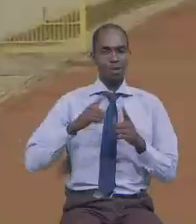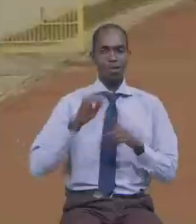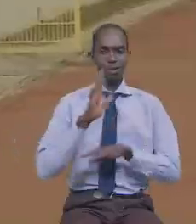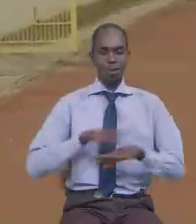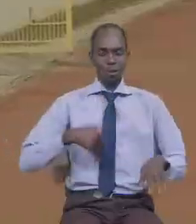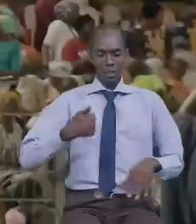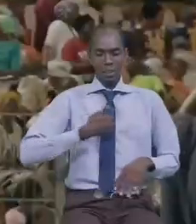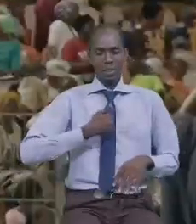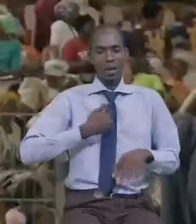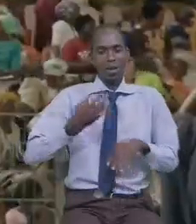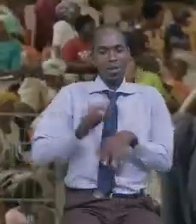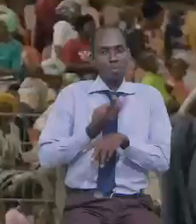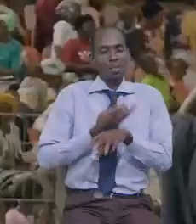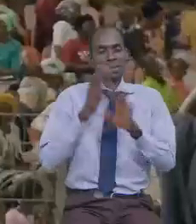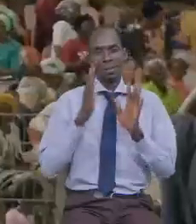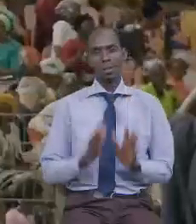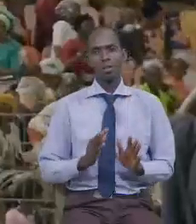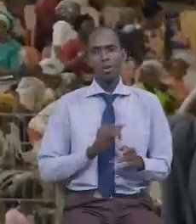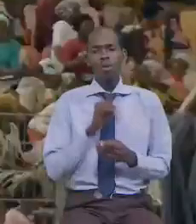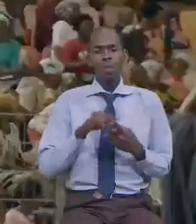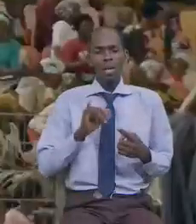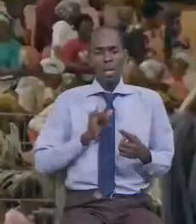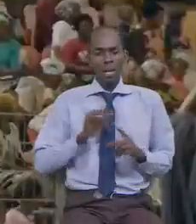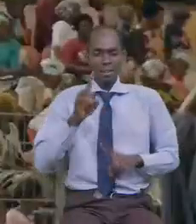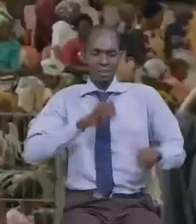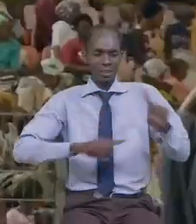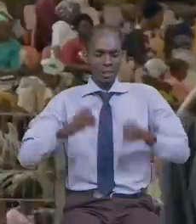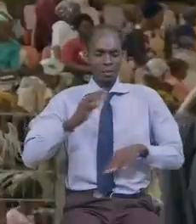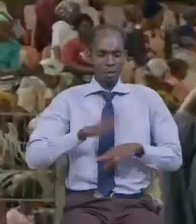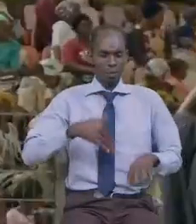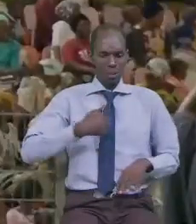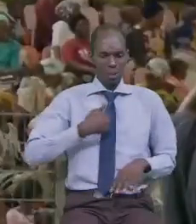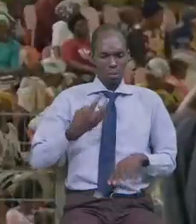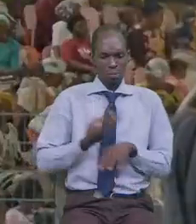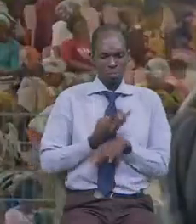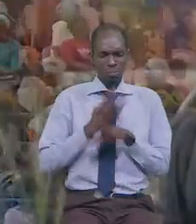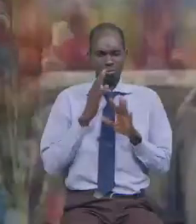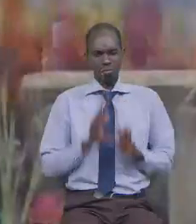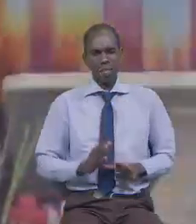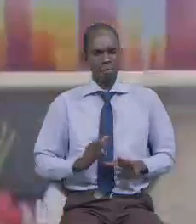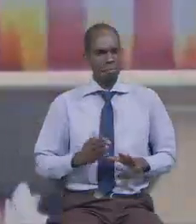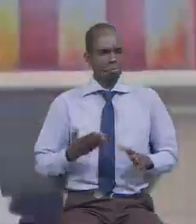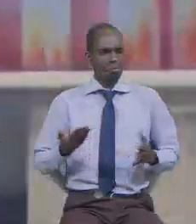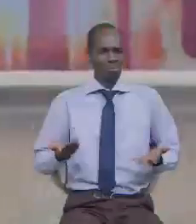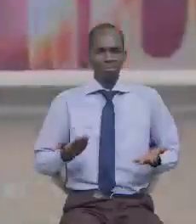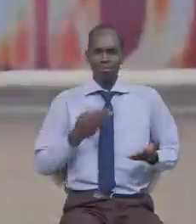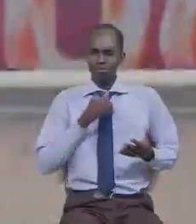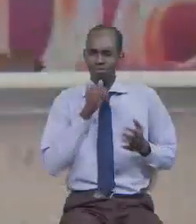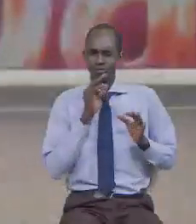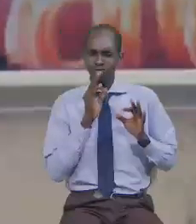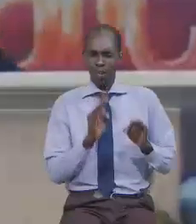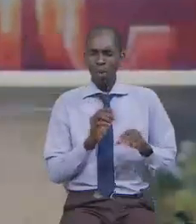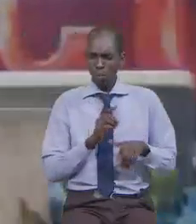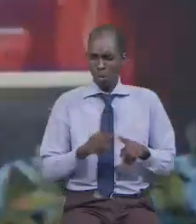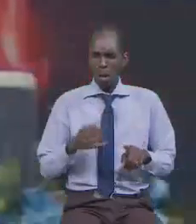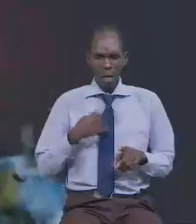said it for the first time, it didn't clock very well. I said it, everybody is saying it, it must be true. And